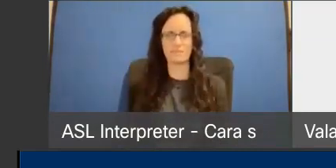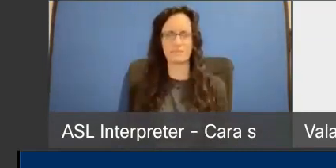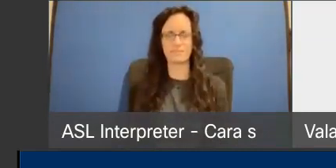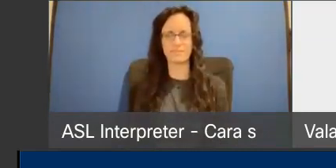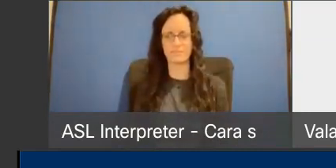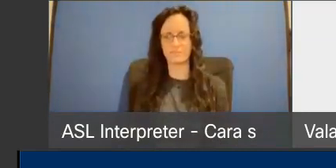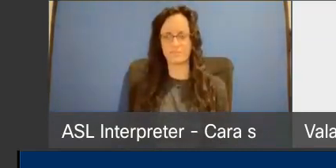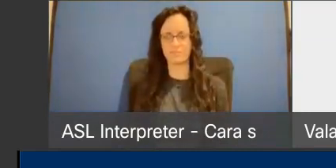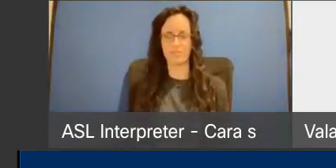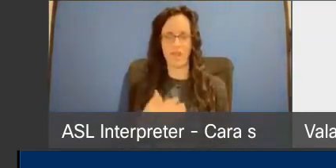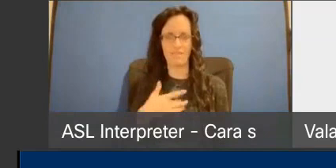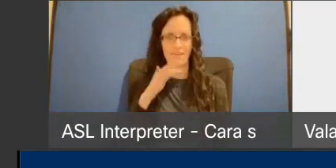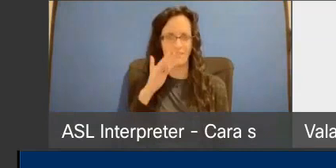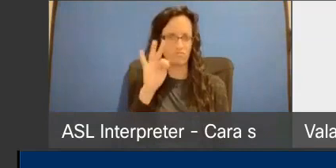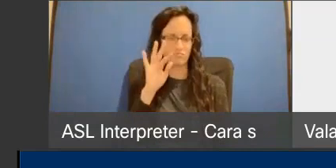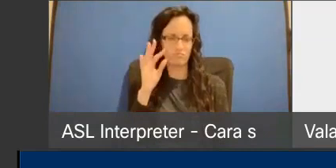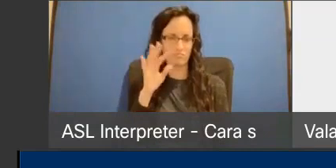And please feel free to unmute. What's